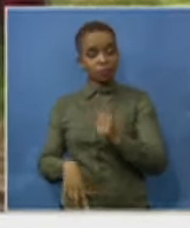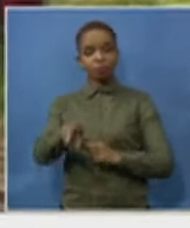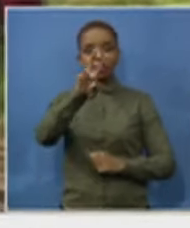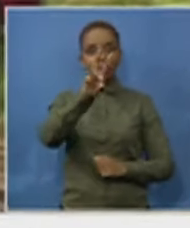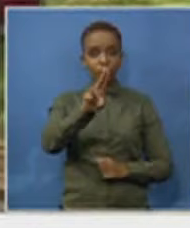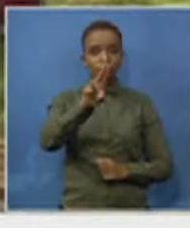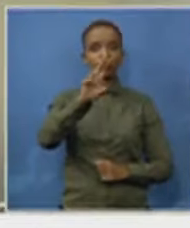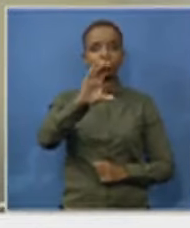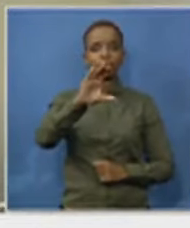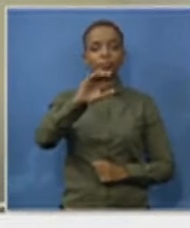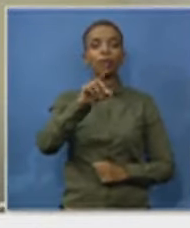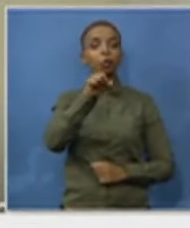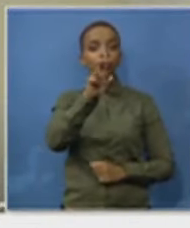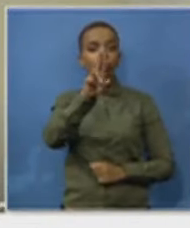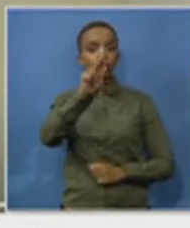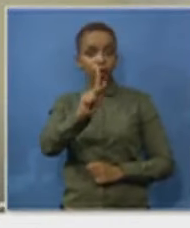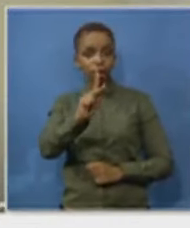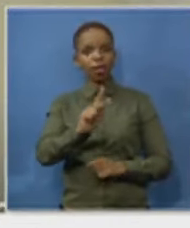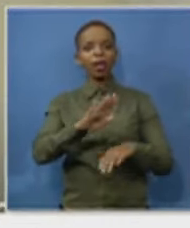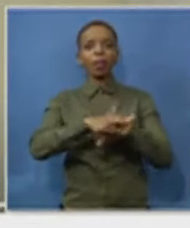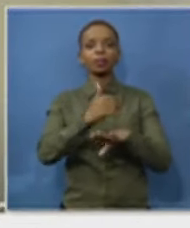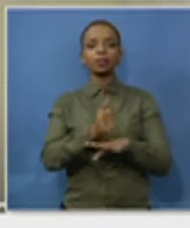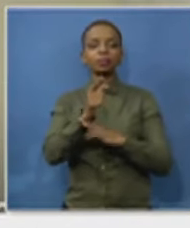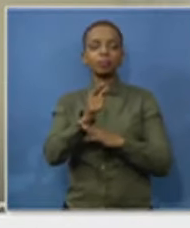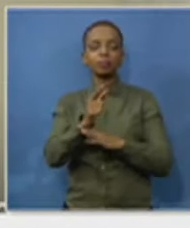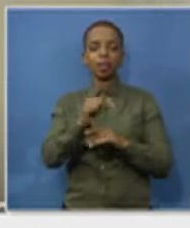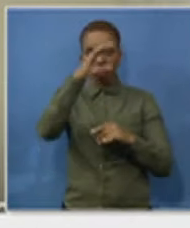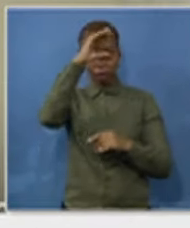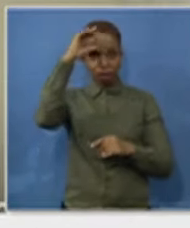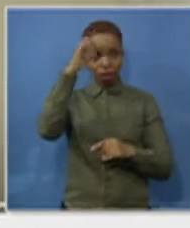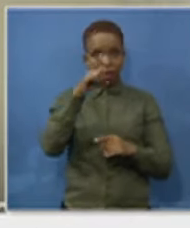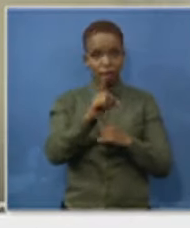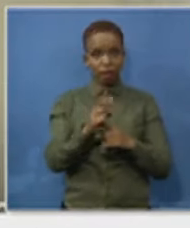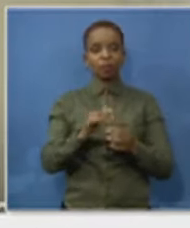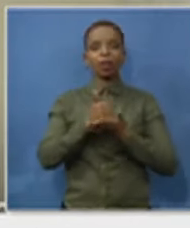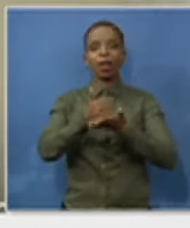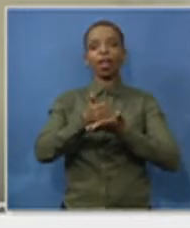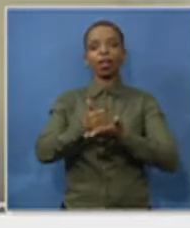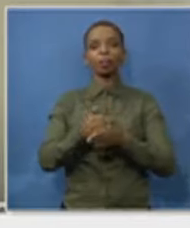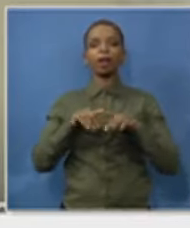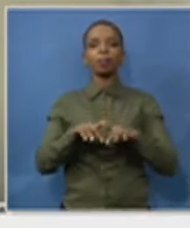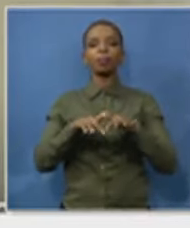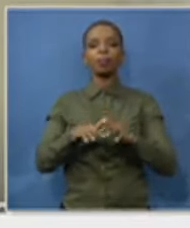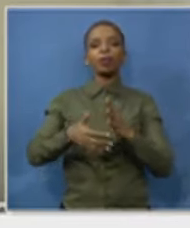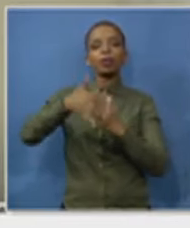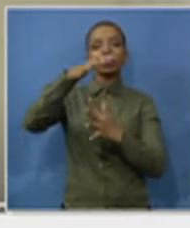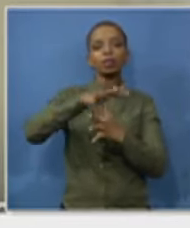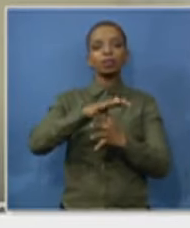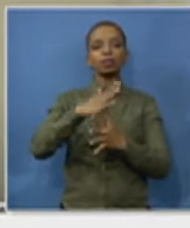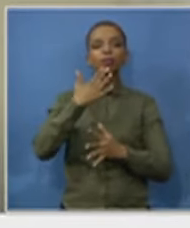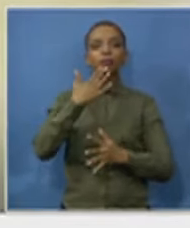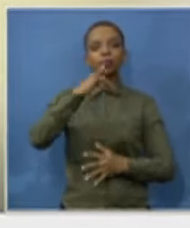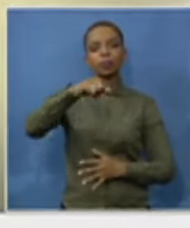ICU nurse who was publicly thanked by British Prime Minister Boris Johnson after he recovered from